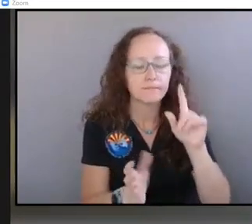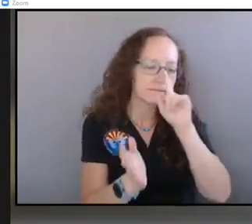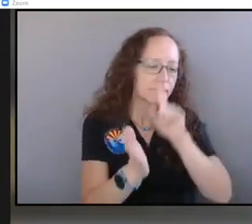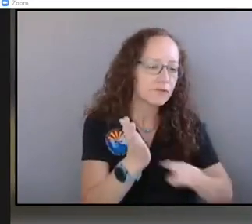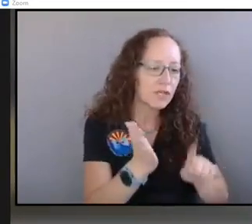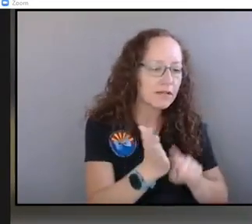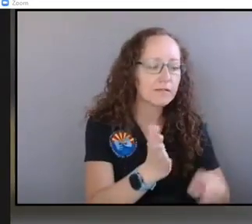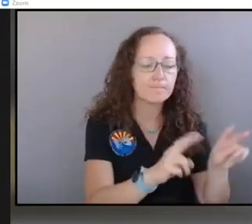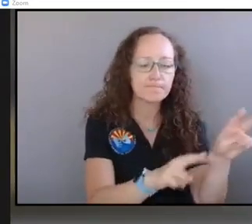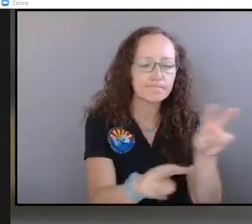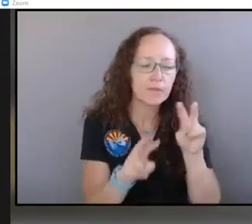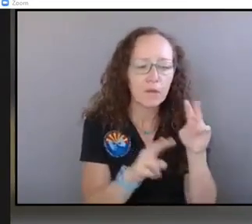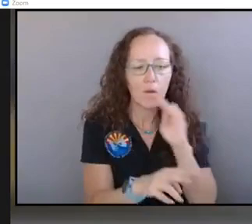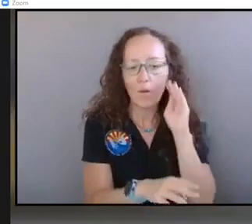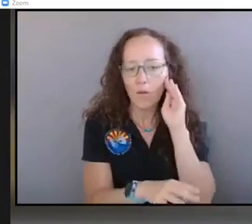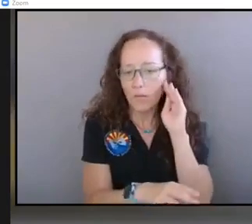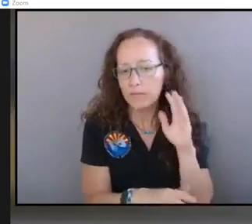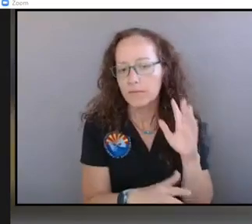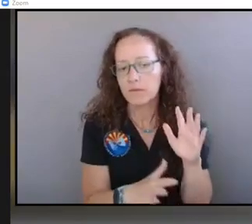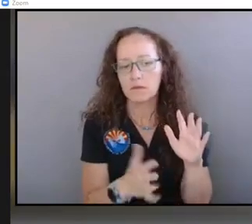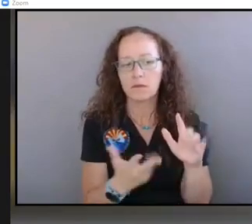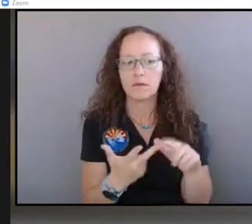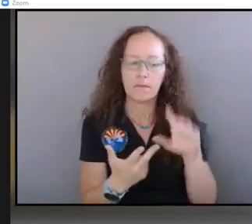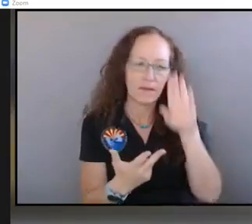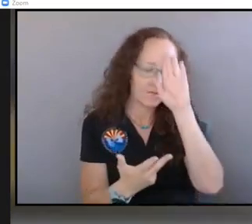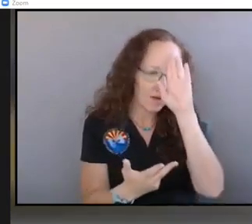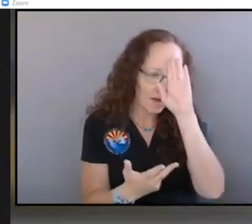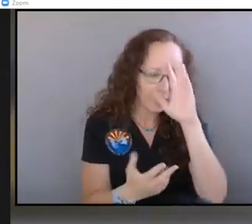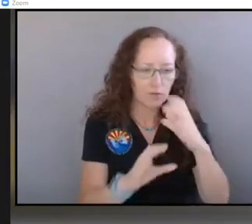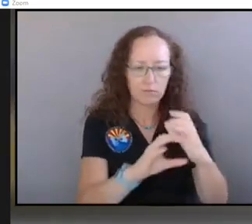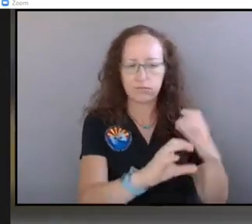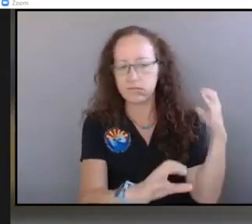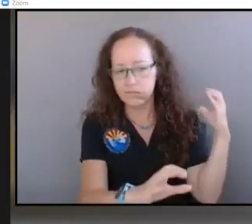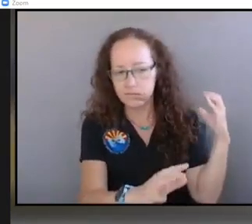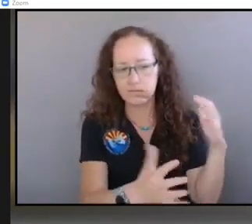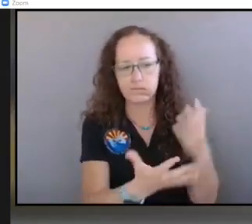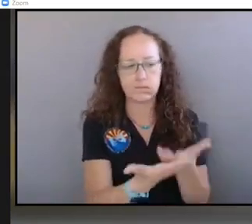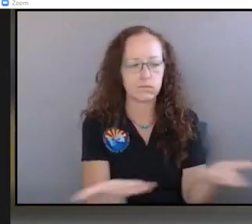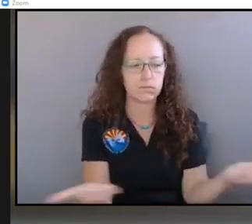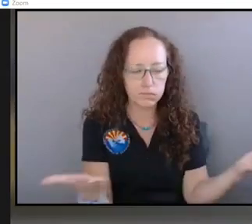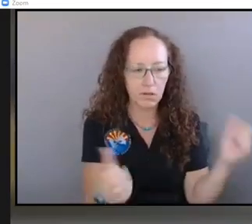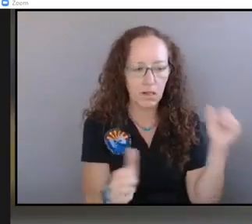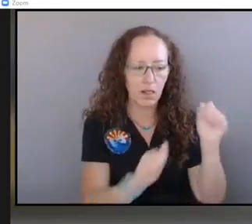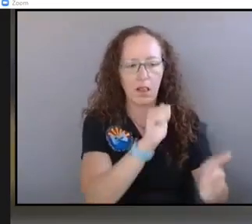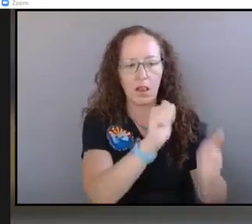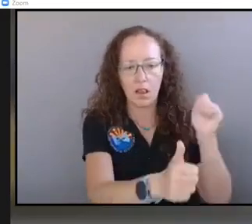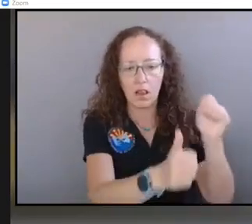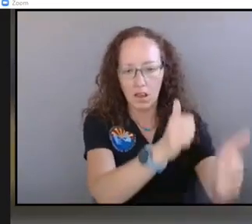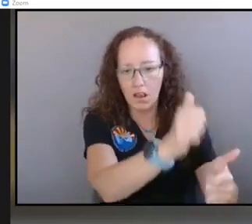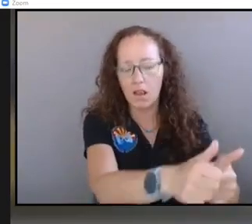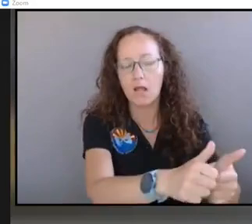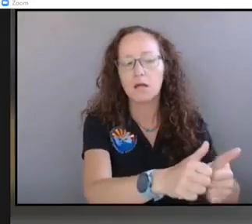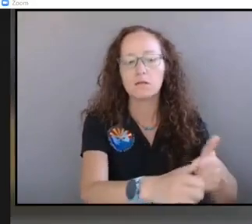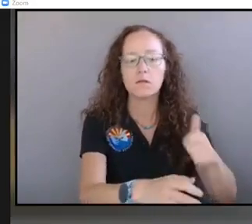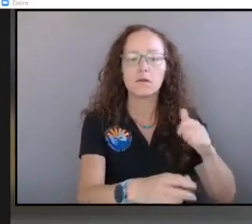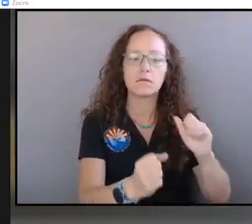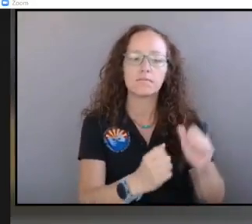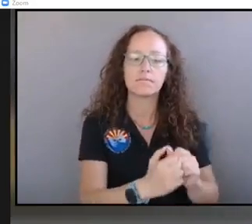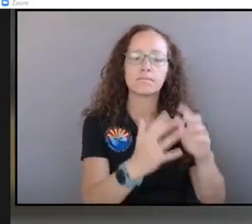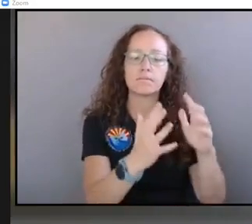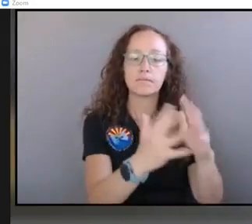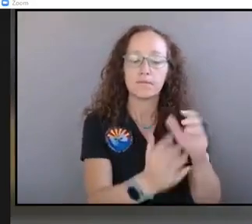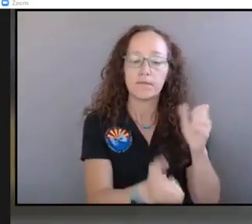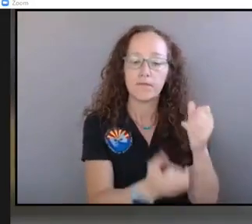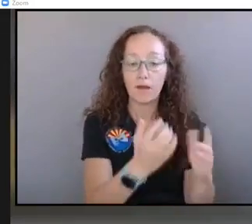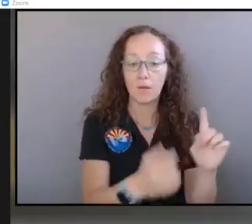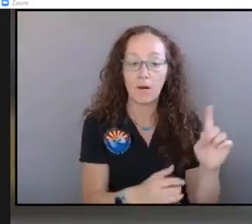fire crews and fire apparatus that have moved into the area. They are setting up a fire camp at the Eagle Nest Elementary